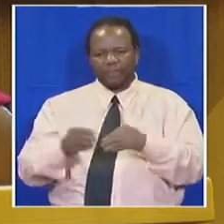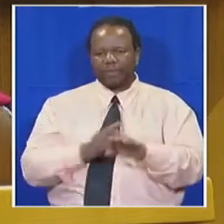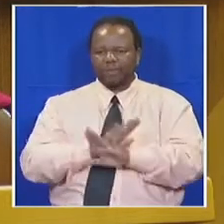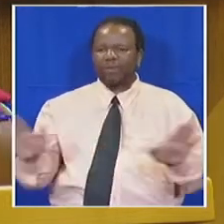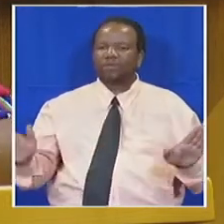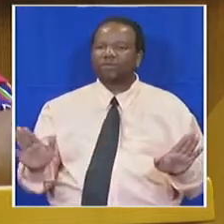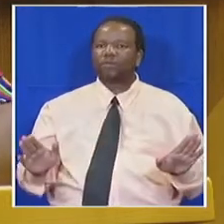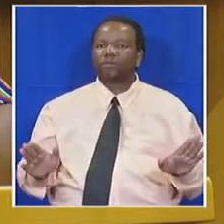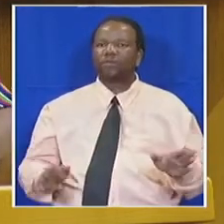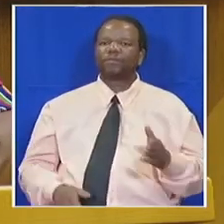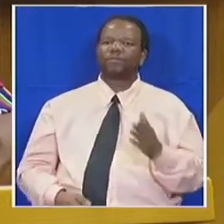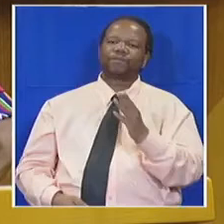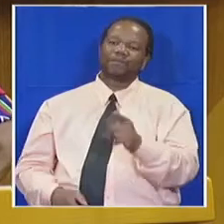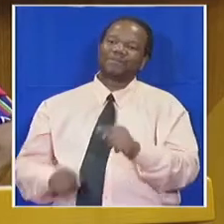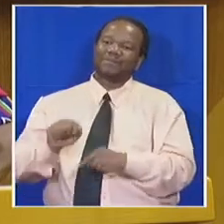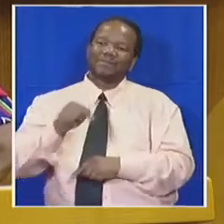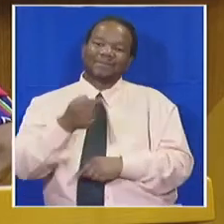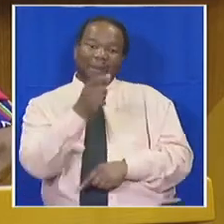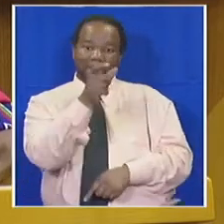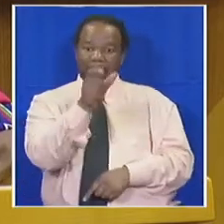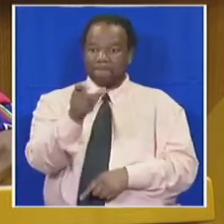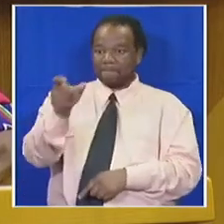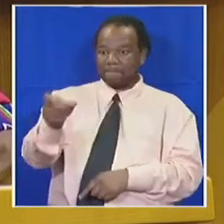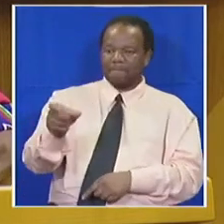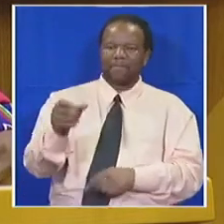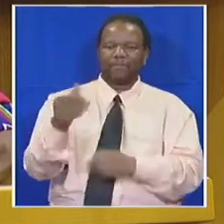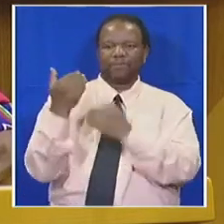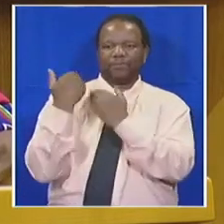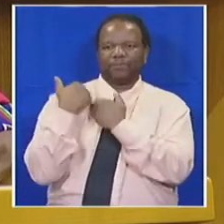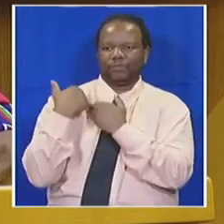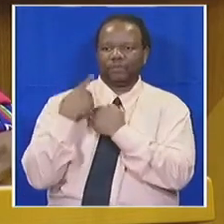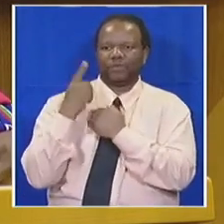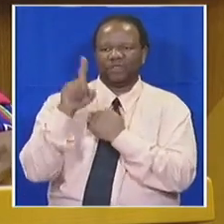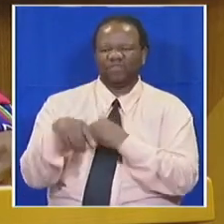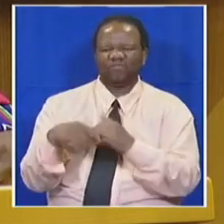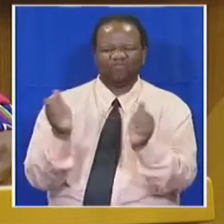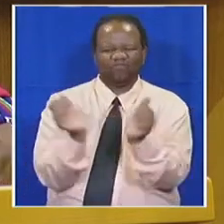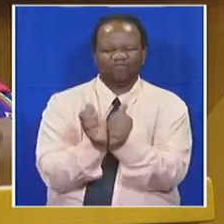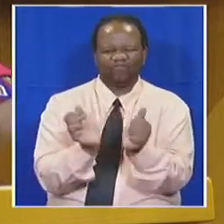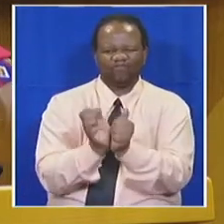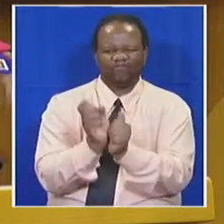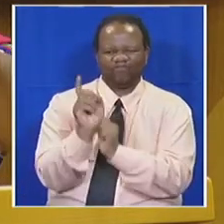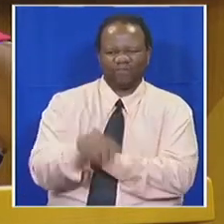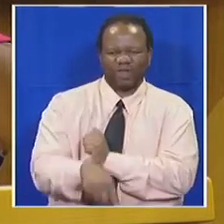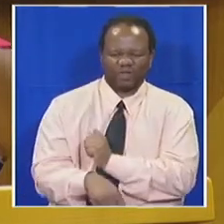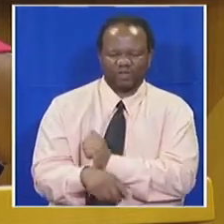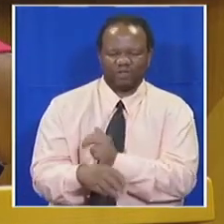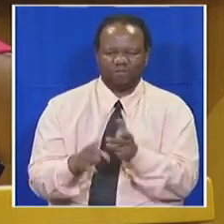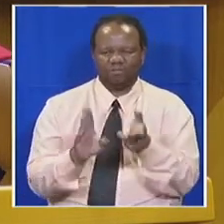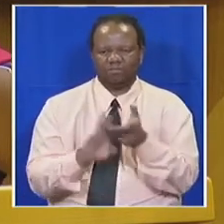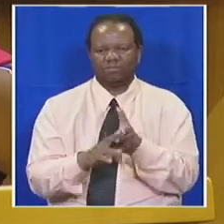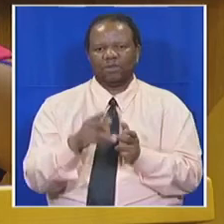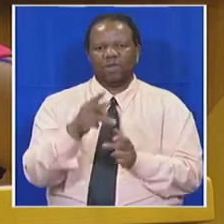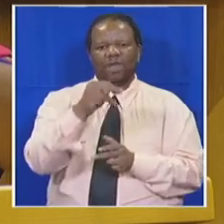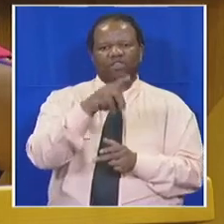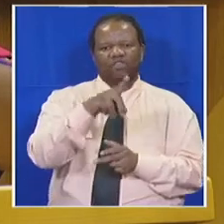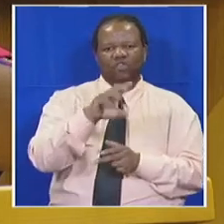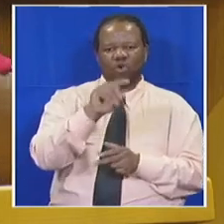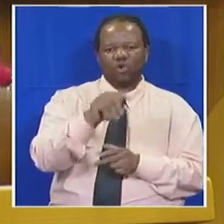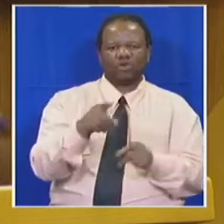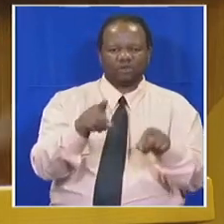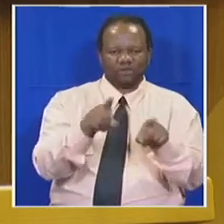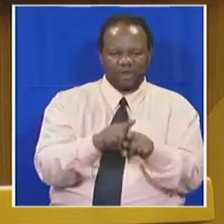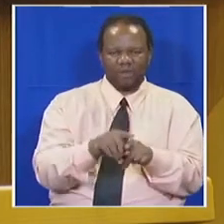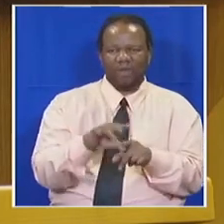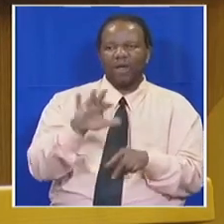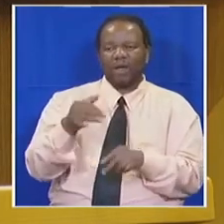to have all those responsible behind bars. We need, Speaker, to have those NGOs, the Gauteng department